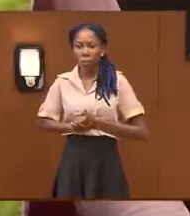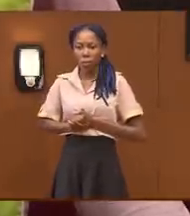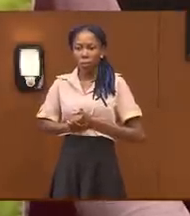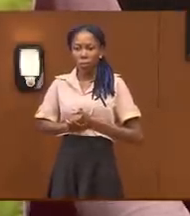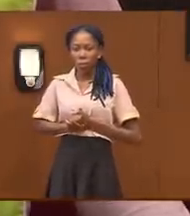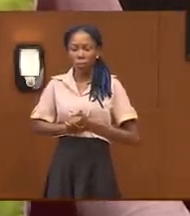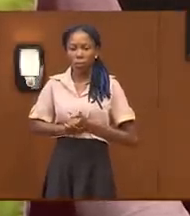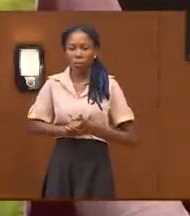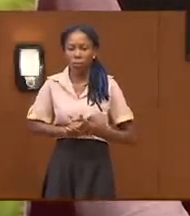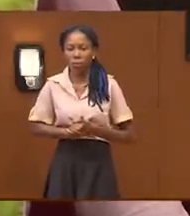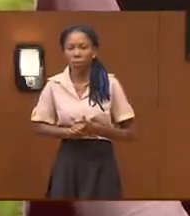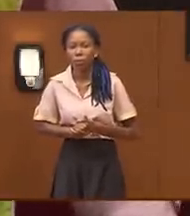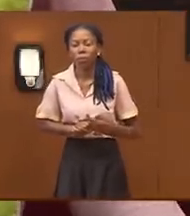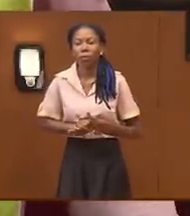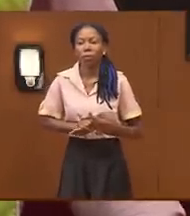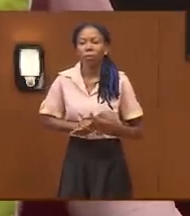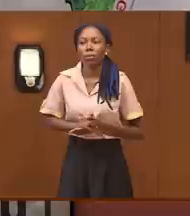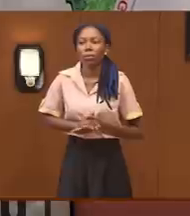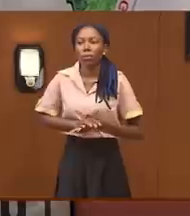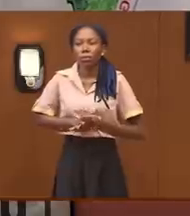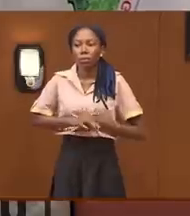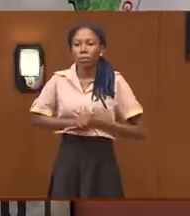My hands are tied.